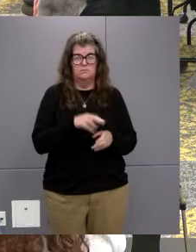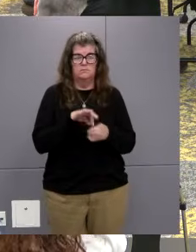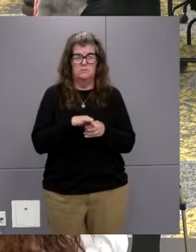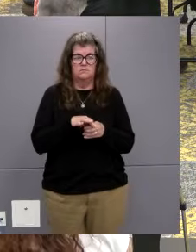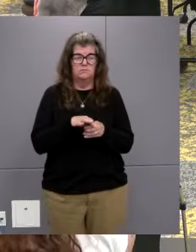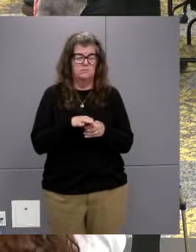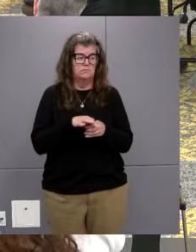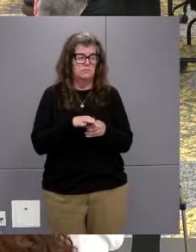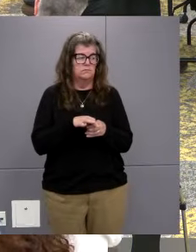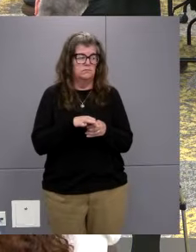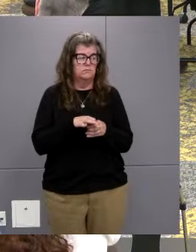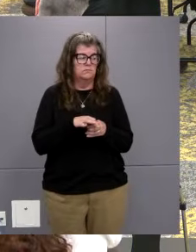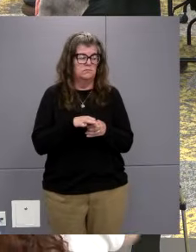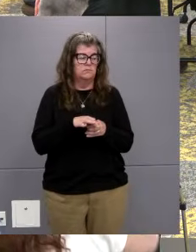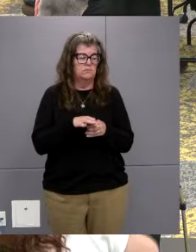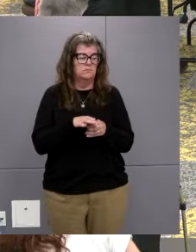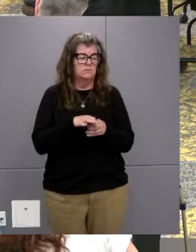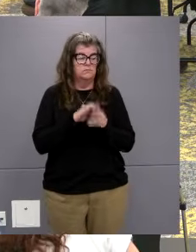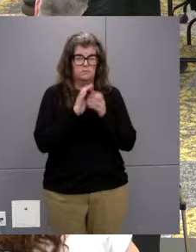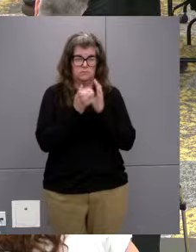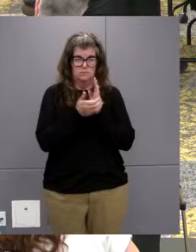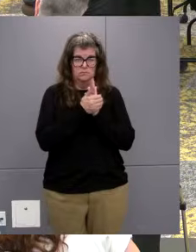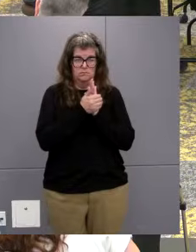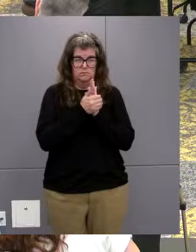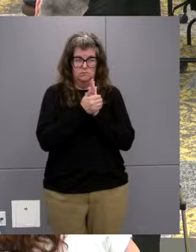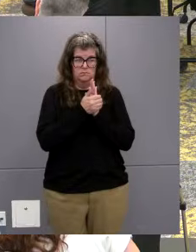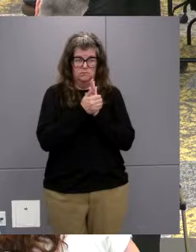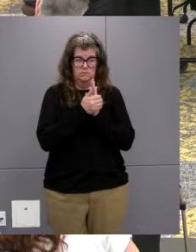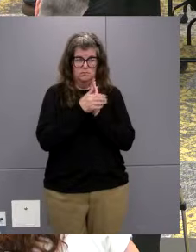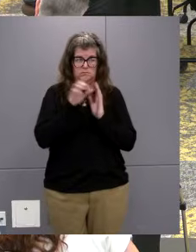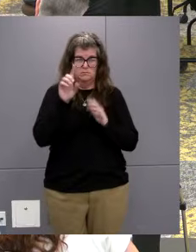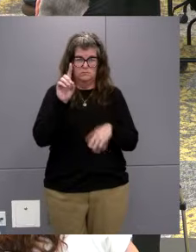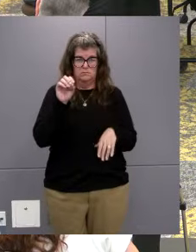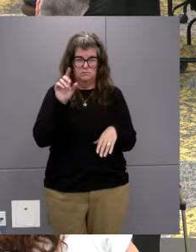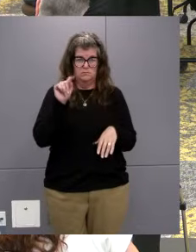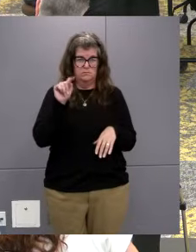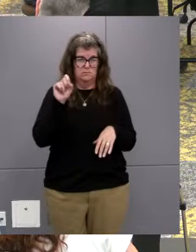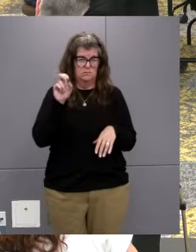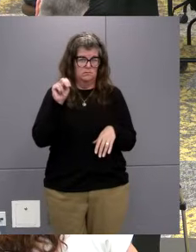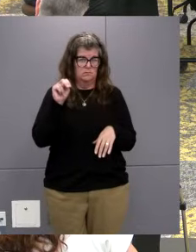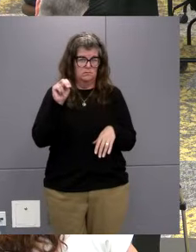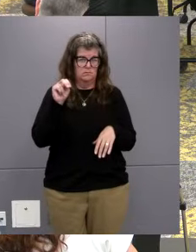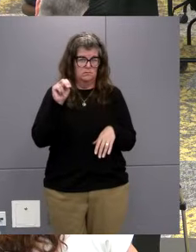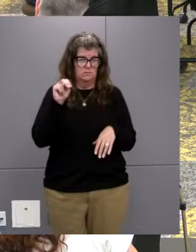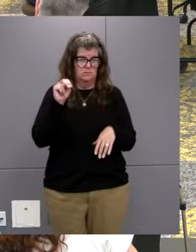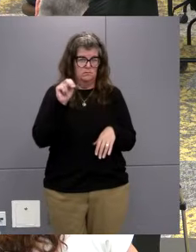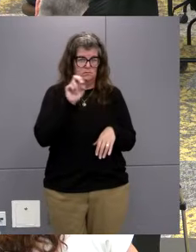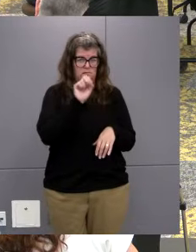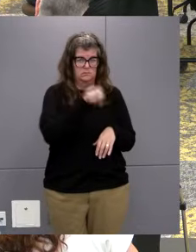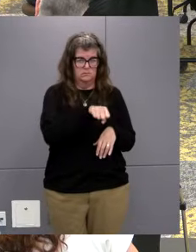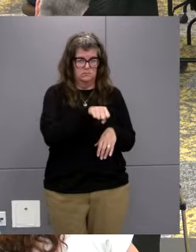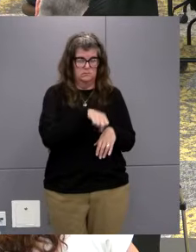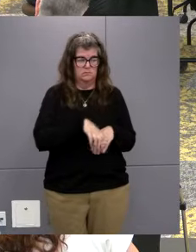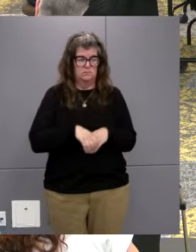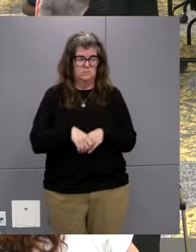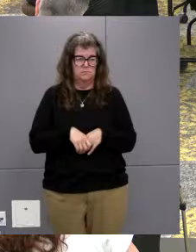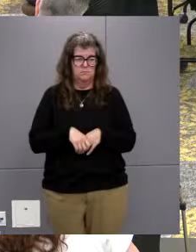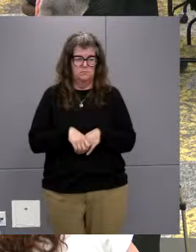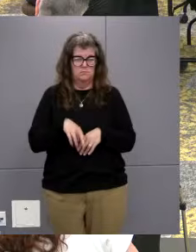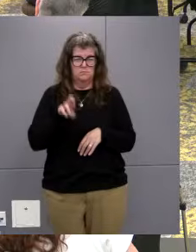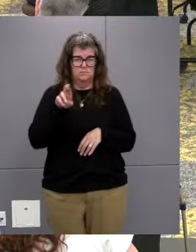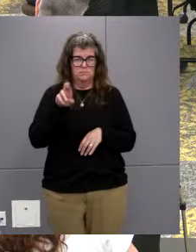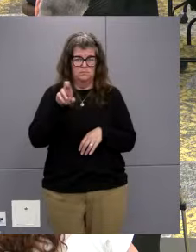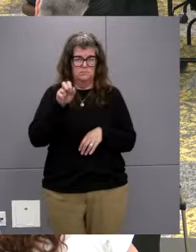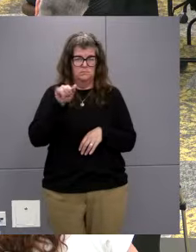Roll call vote on that amendment. Trustee Dotson? Yes. Trustee